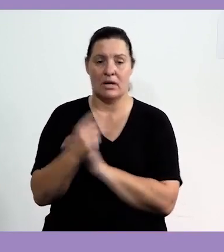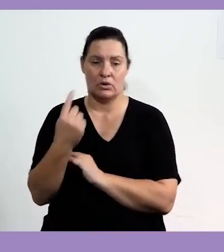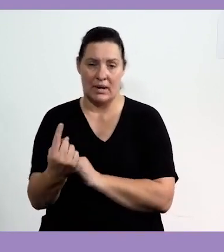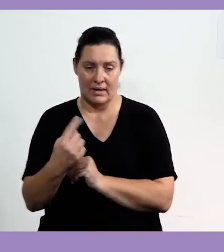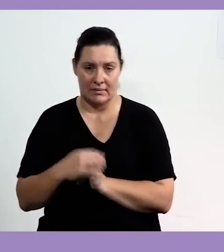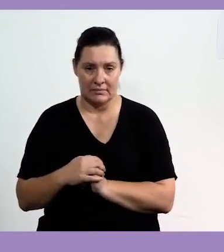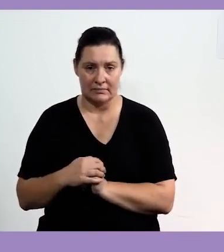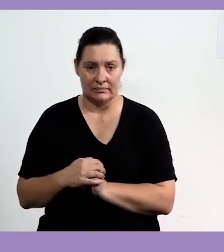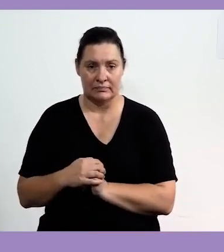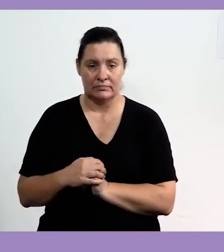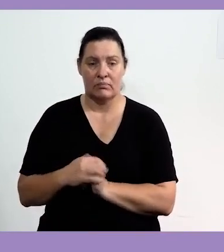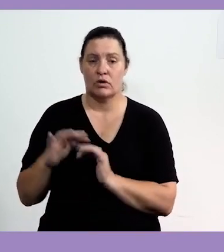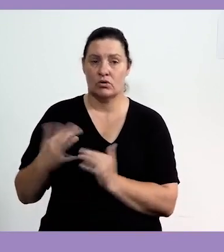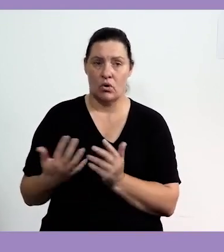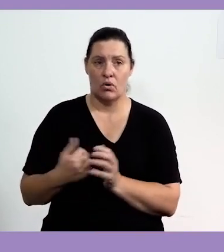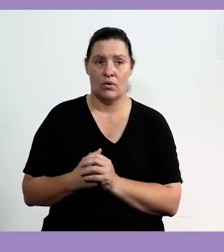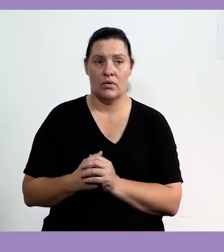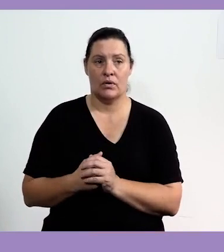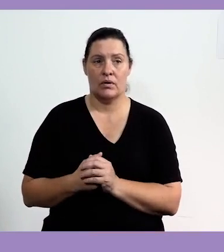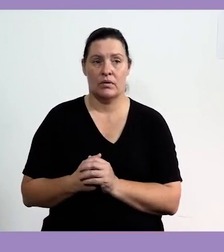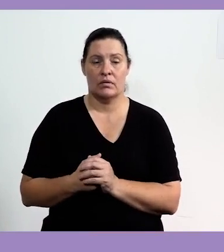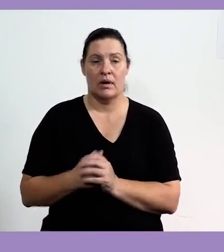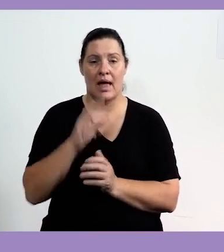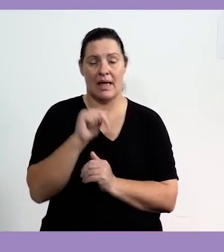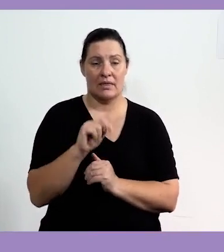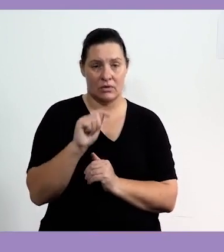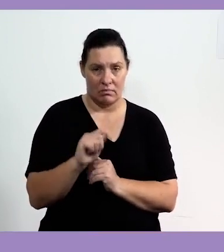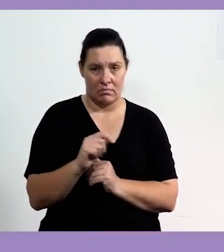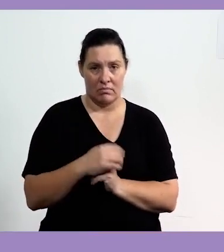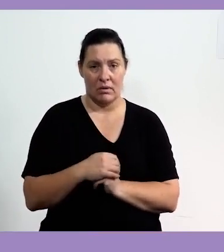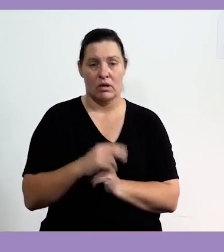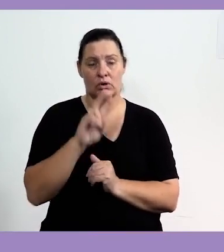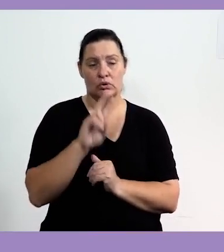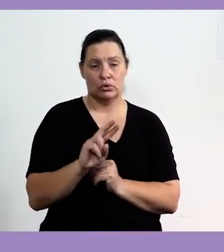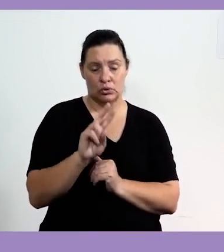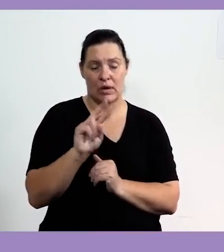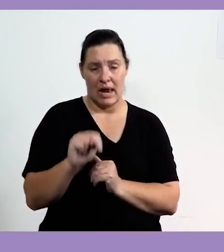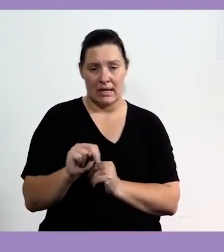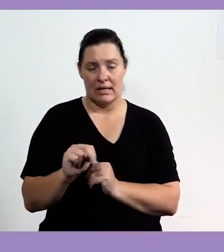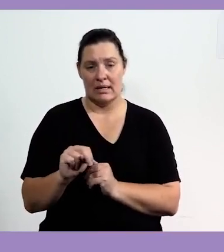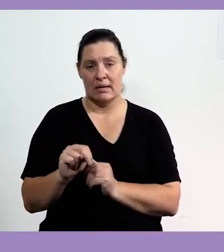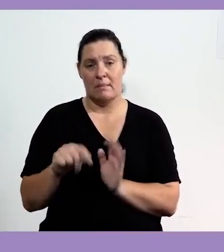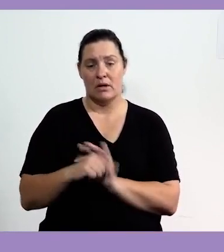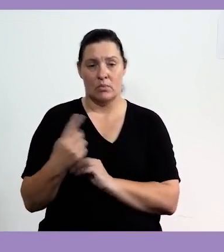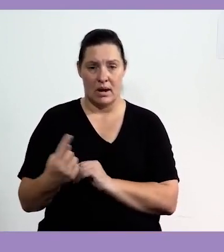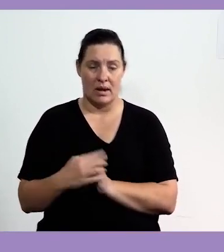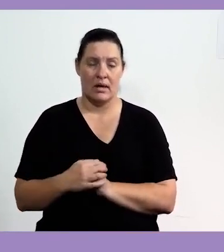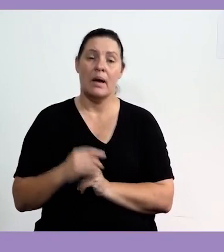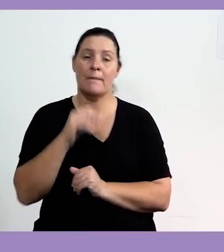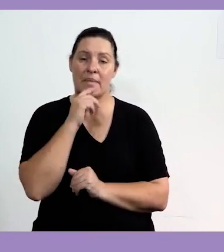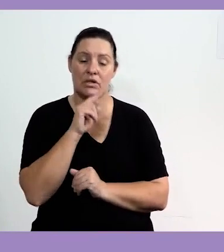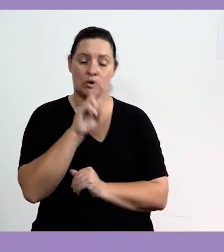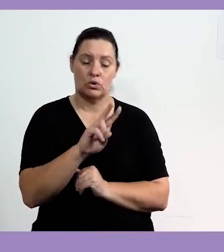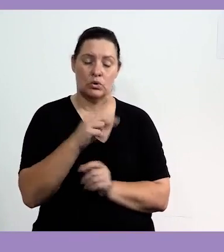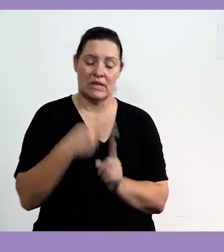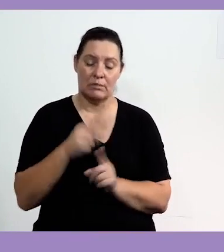2n minus 1. So my nth term is 2n minus 1. What about my 20th term?